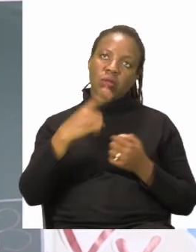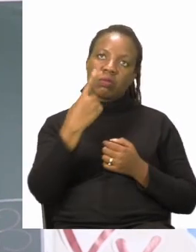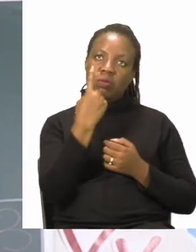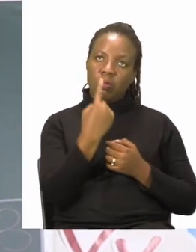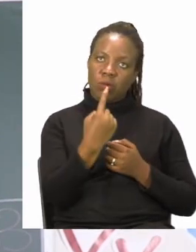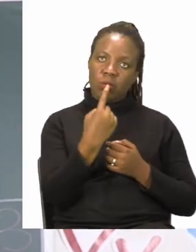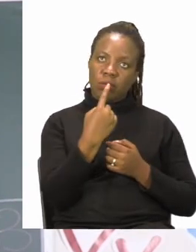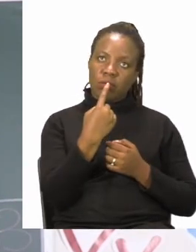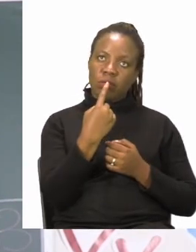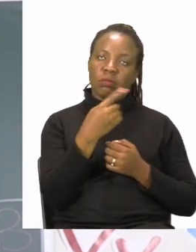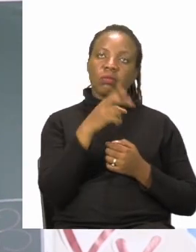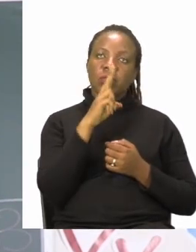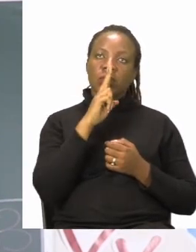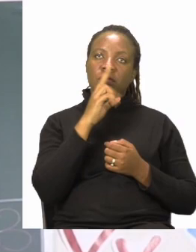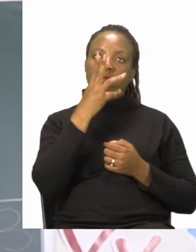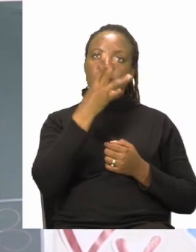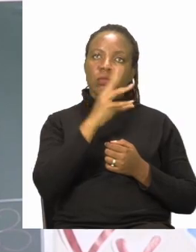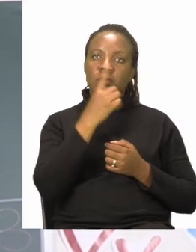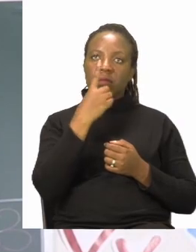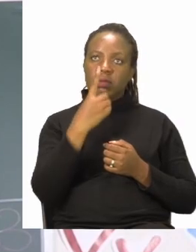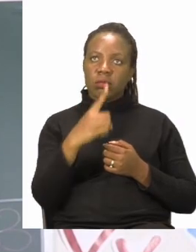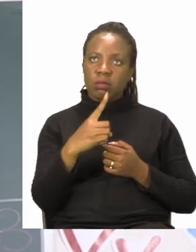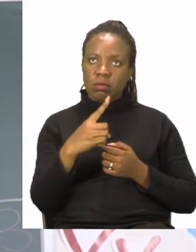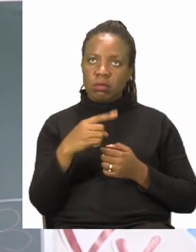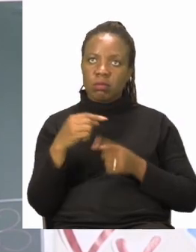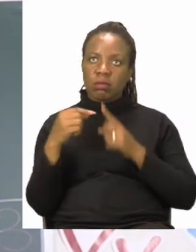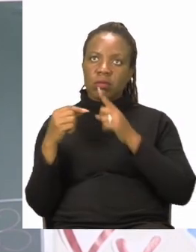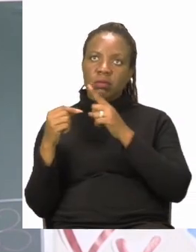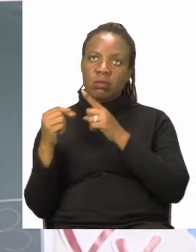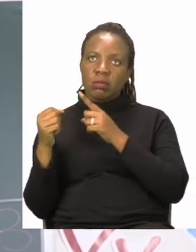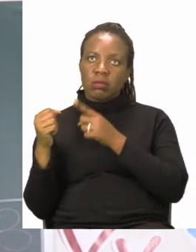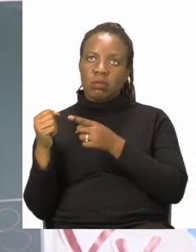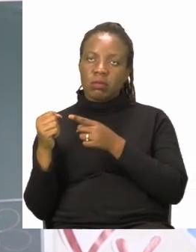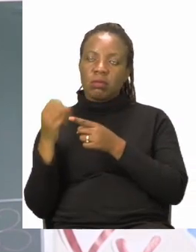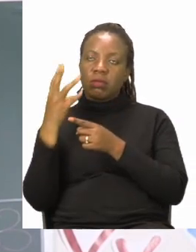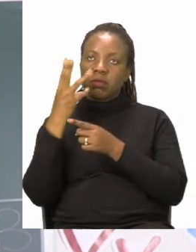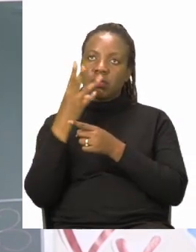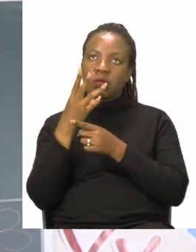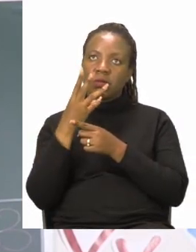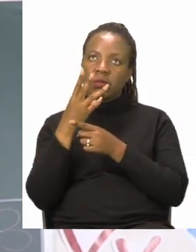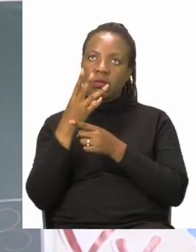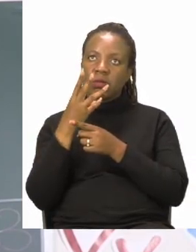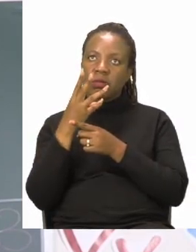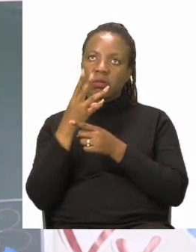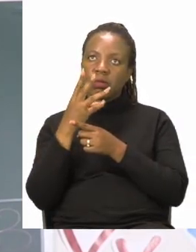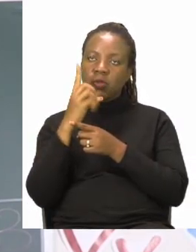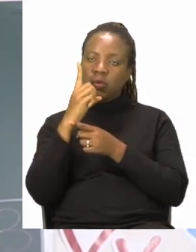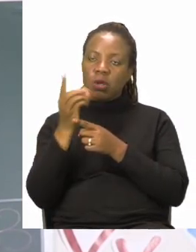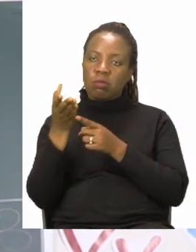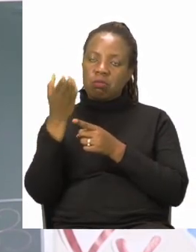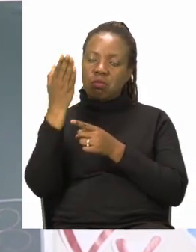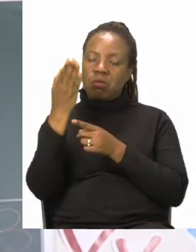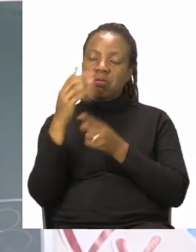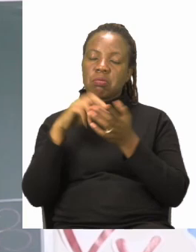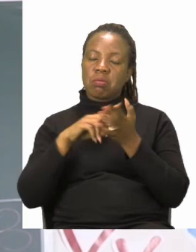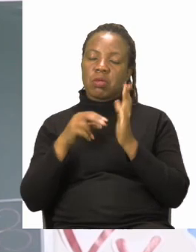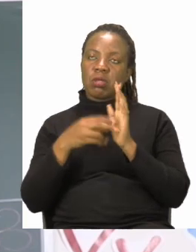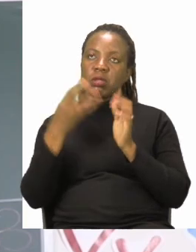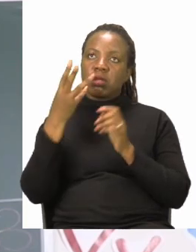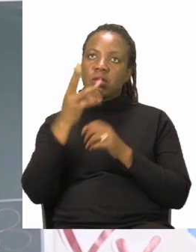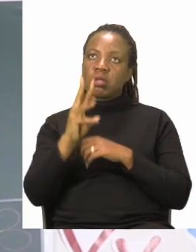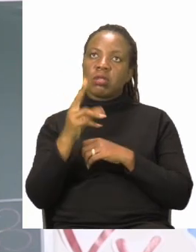minus 1 is 61. 62 plus 1